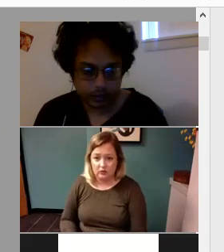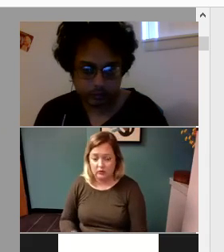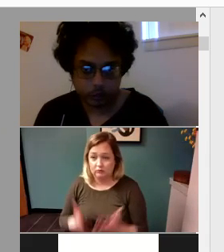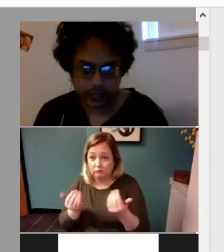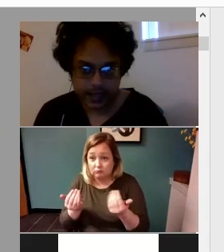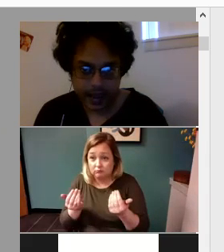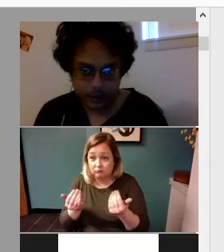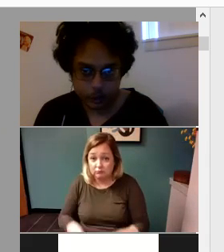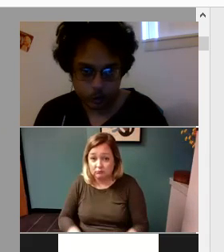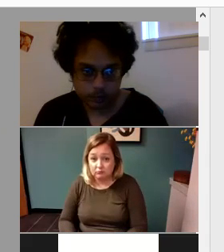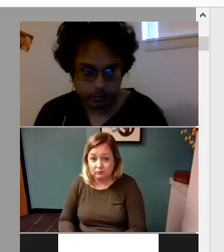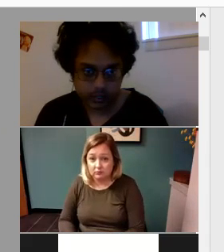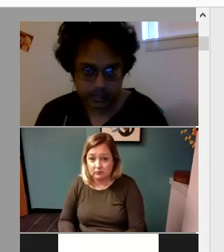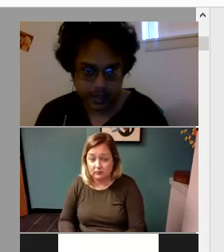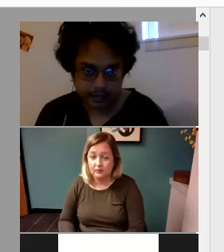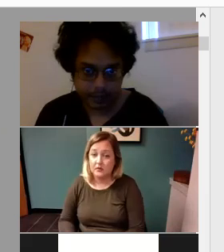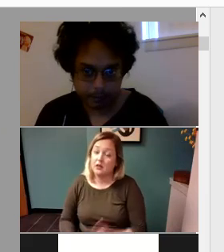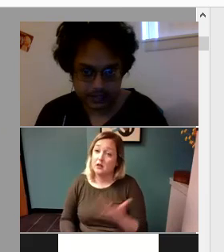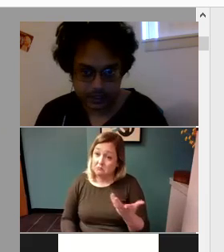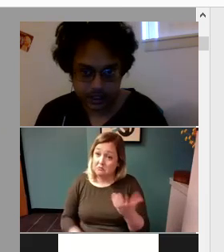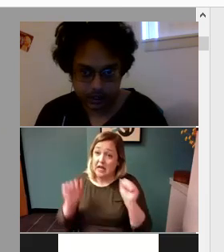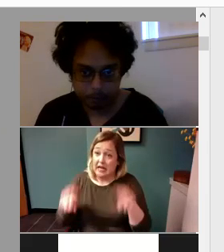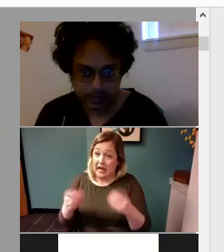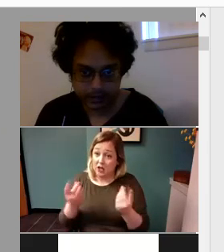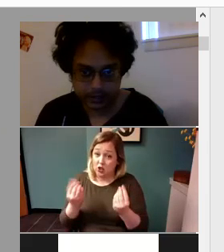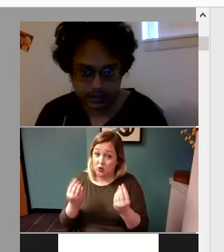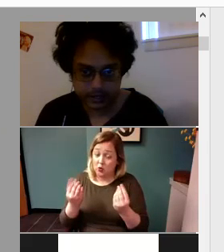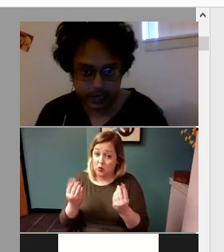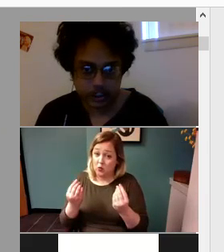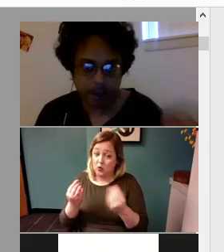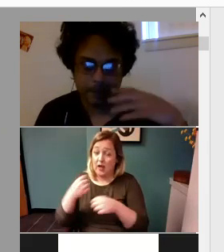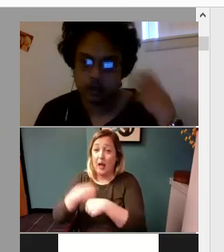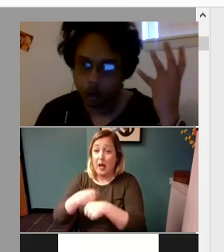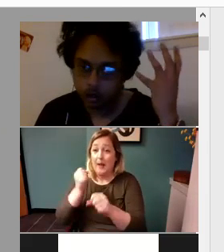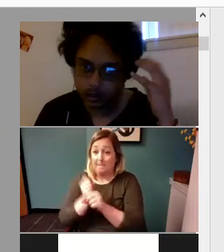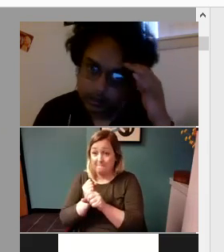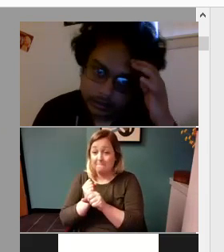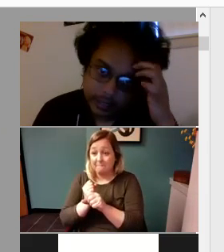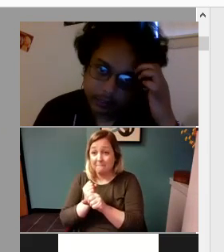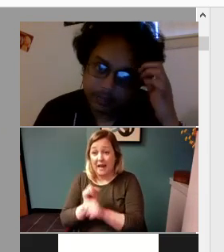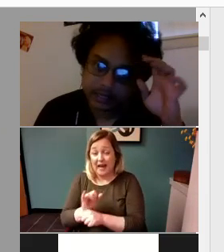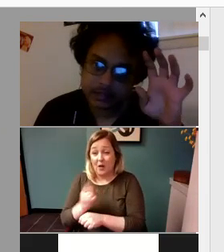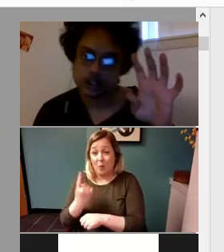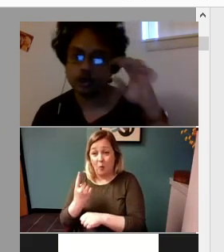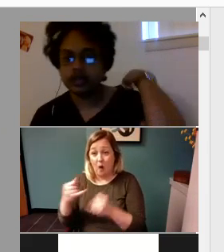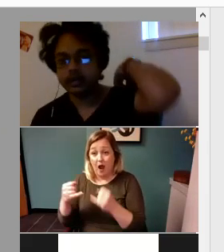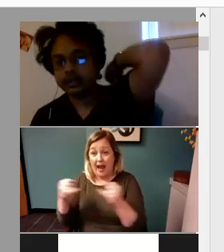Well, what I can do is I can essentially make this edge a bit longer and make sure that